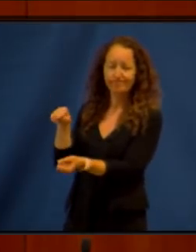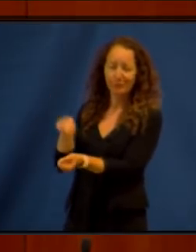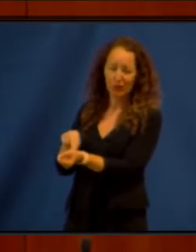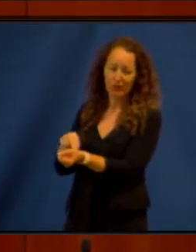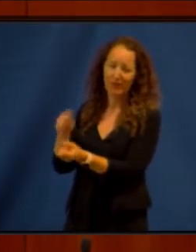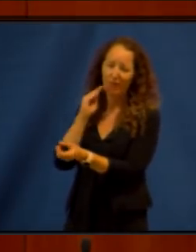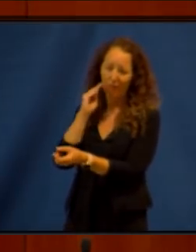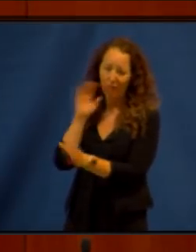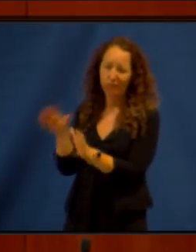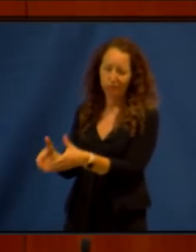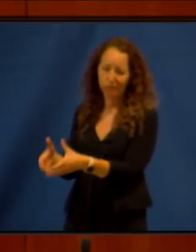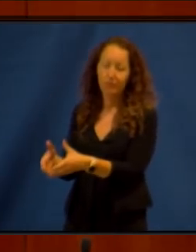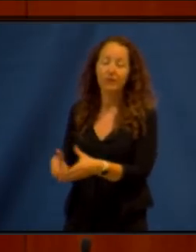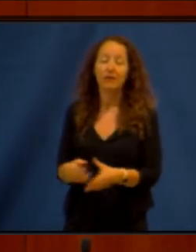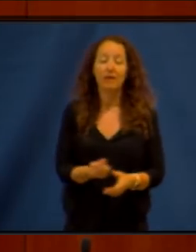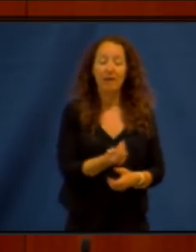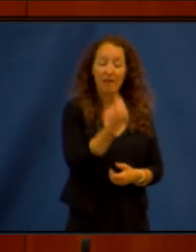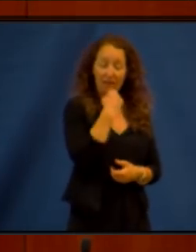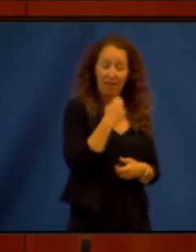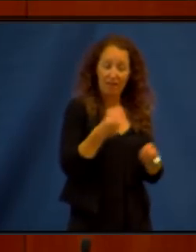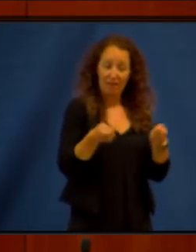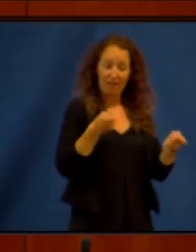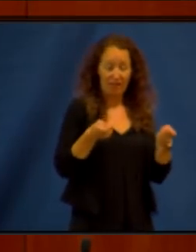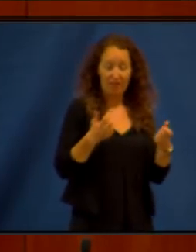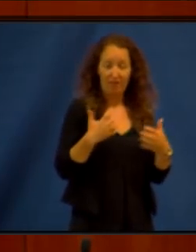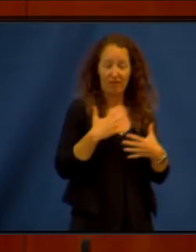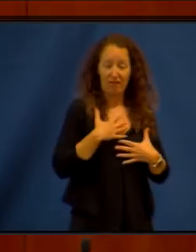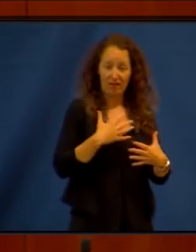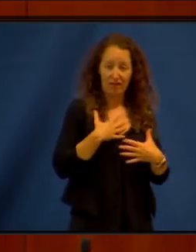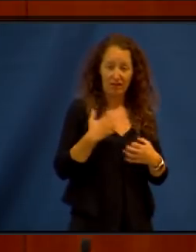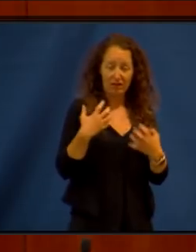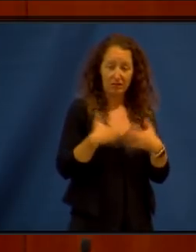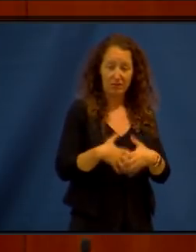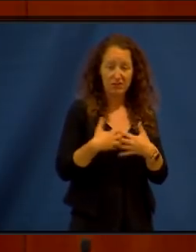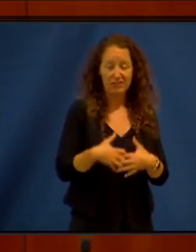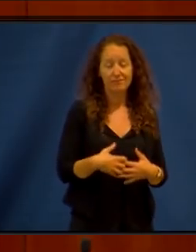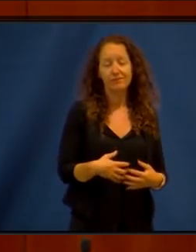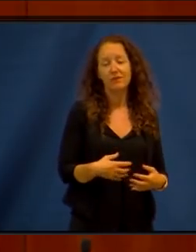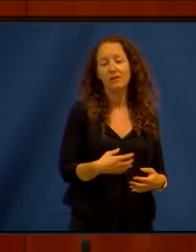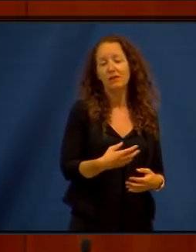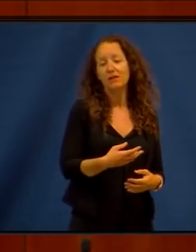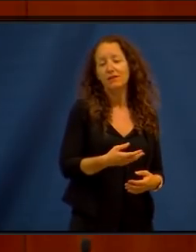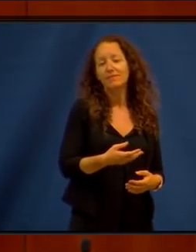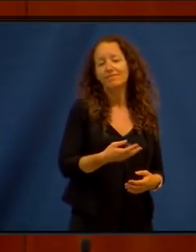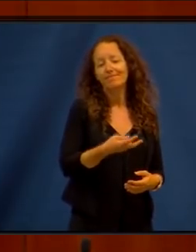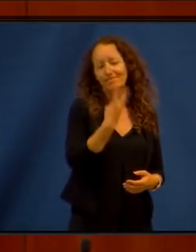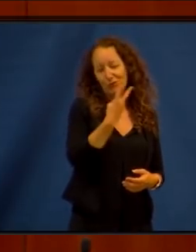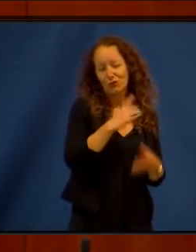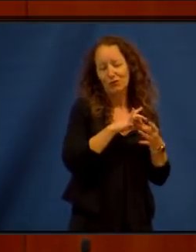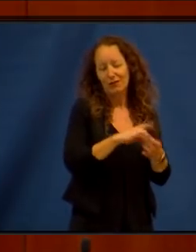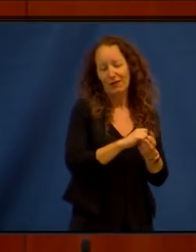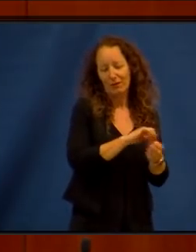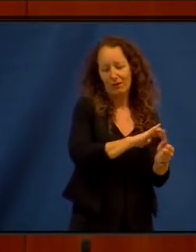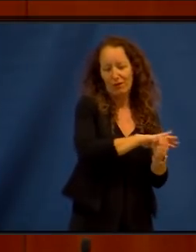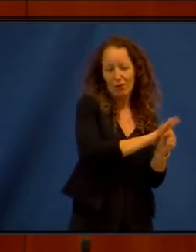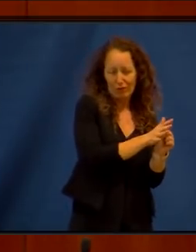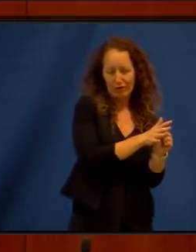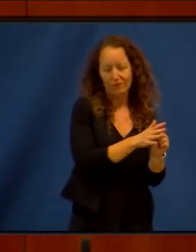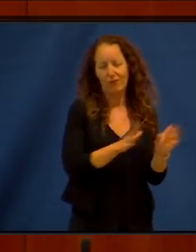four people on vents. Two of those are COVID related. So we have seen some